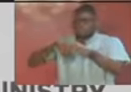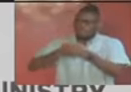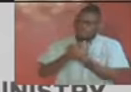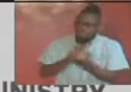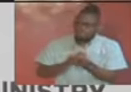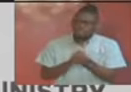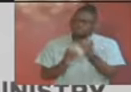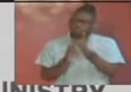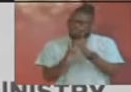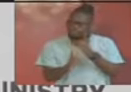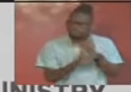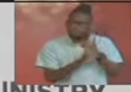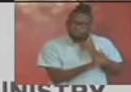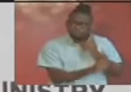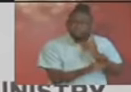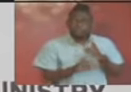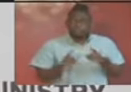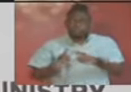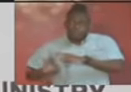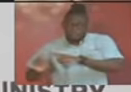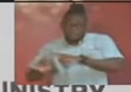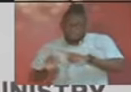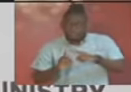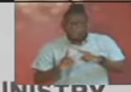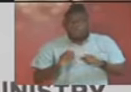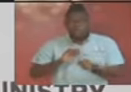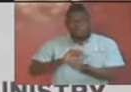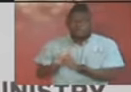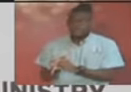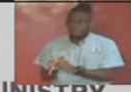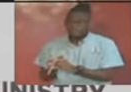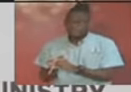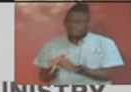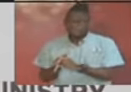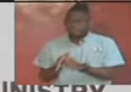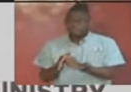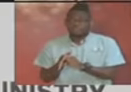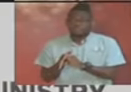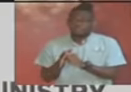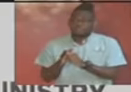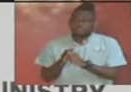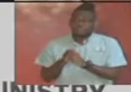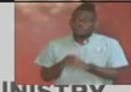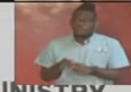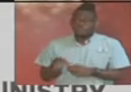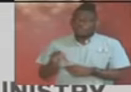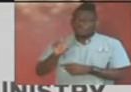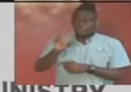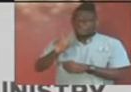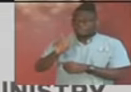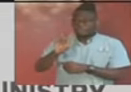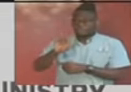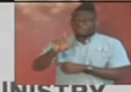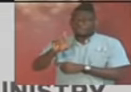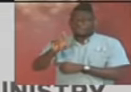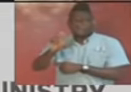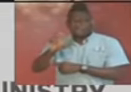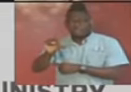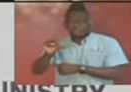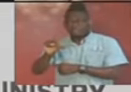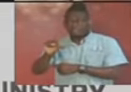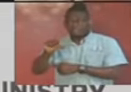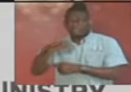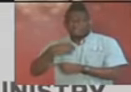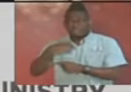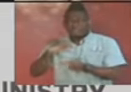of the vaccines, and that's normal. Viruses tend to mutate. But what we have been seeing with the variants is